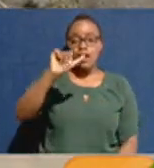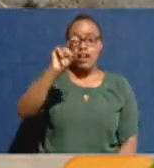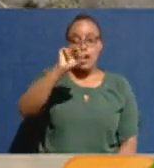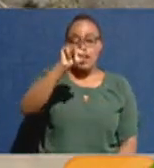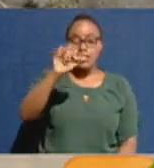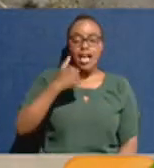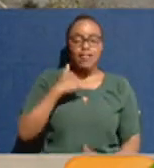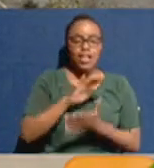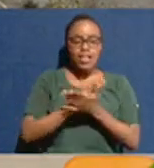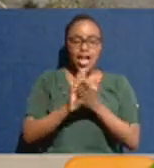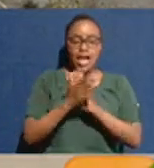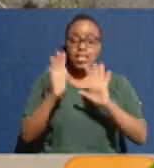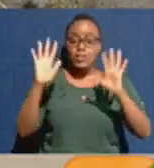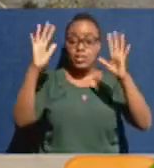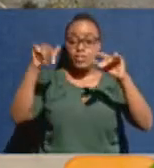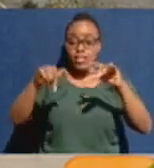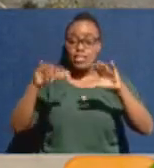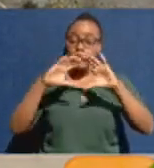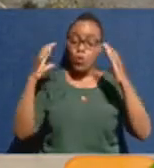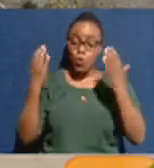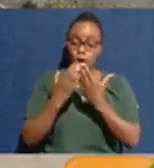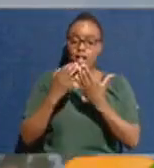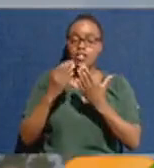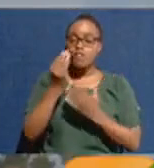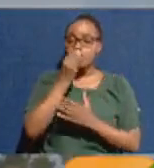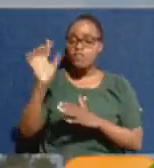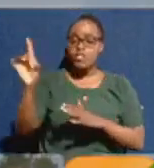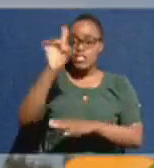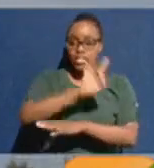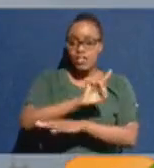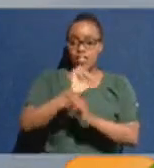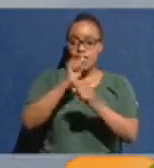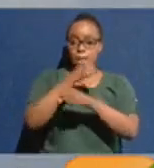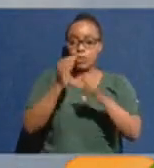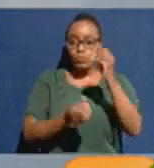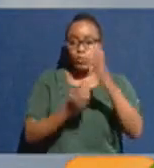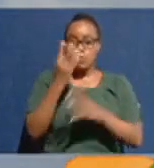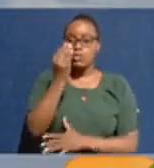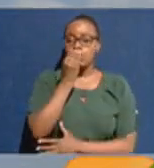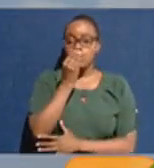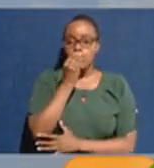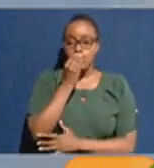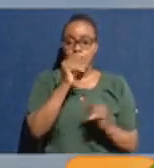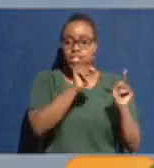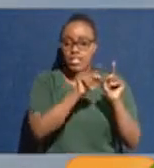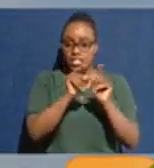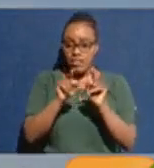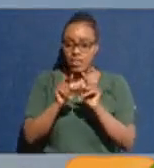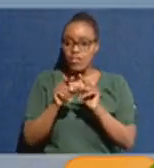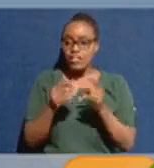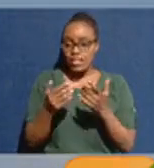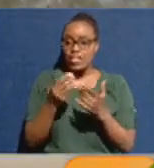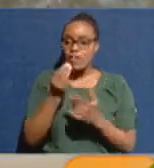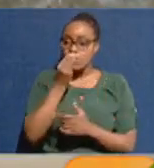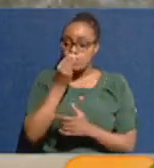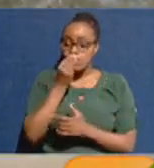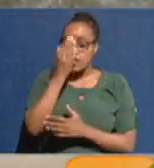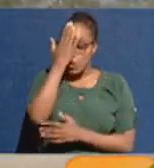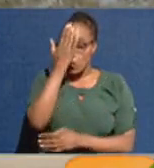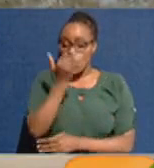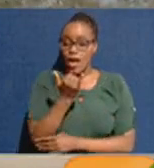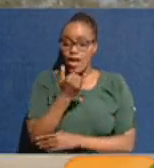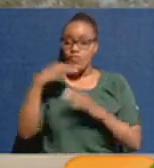is nothing to celebrate on this World Food Day. They cannot produce food, let alone safe food, because